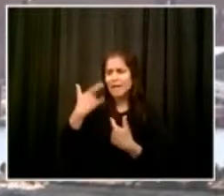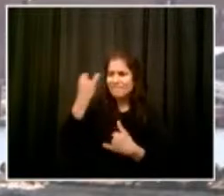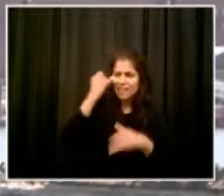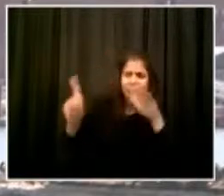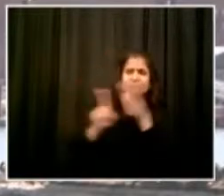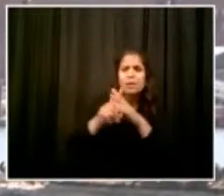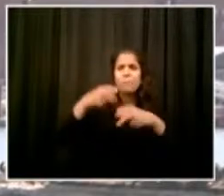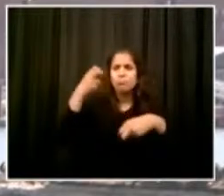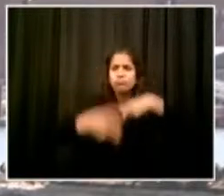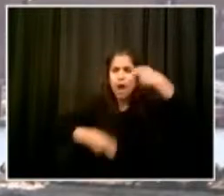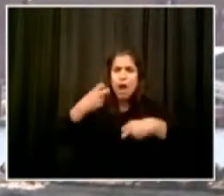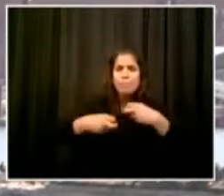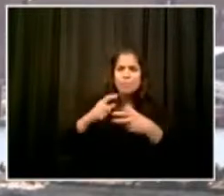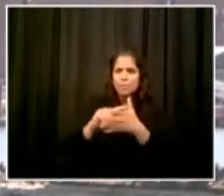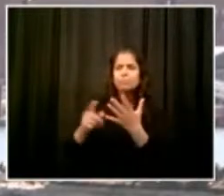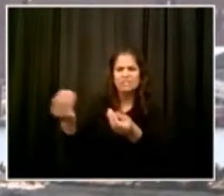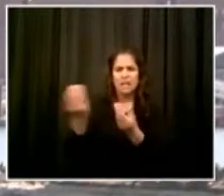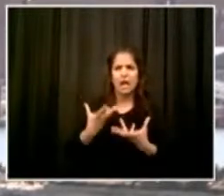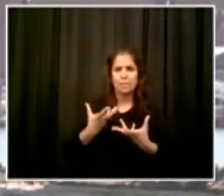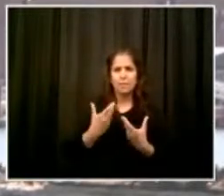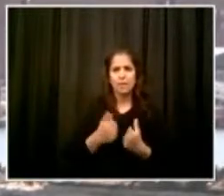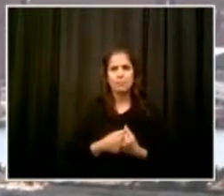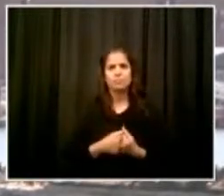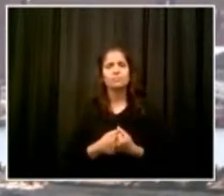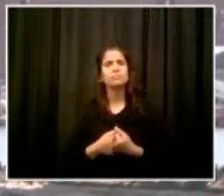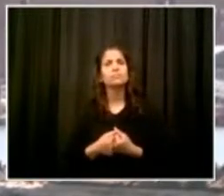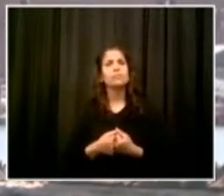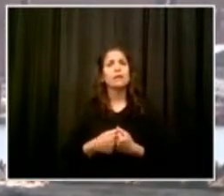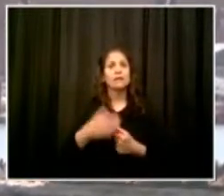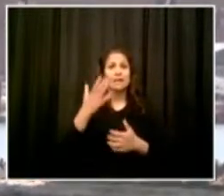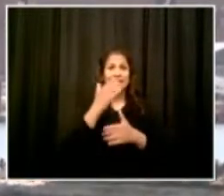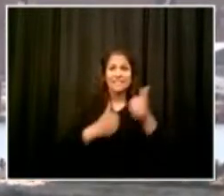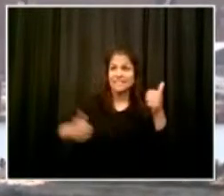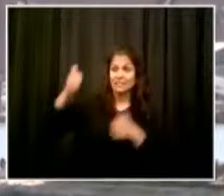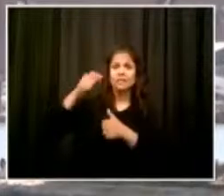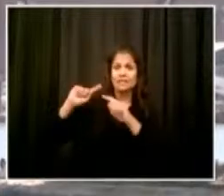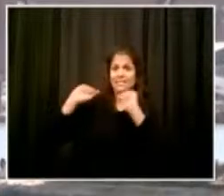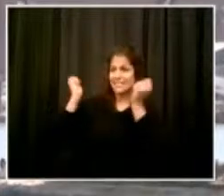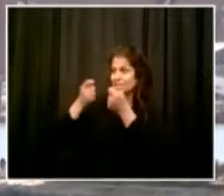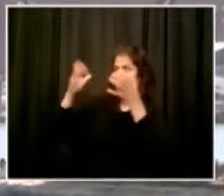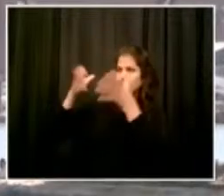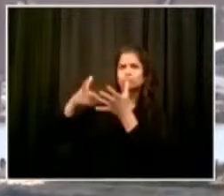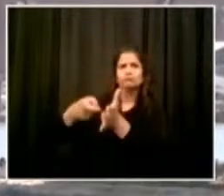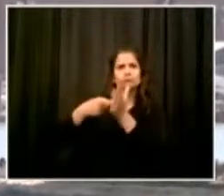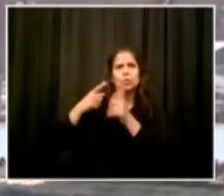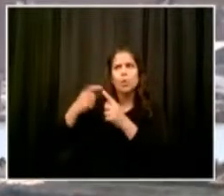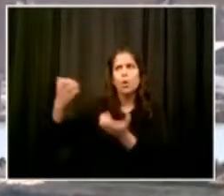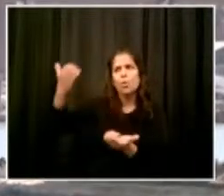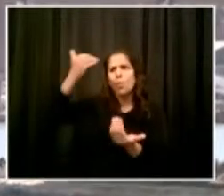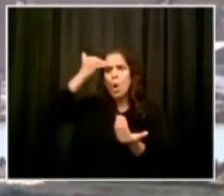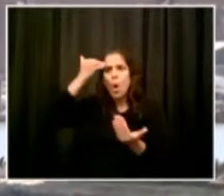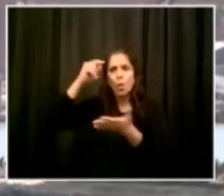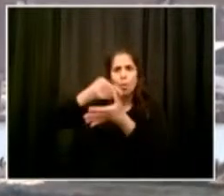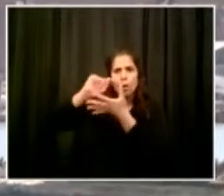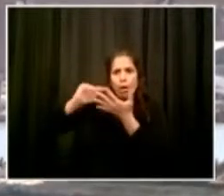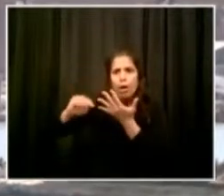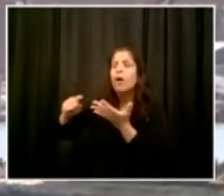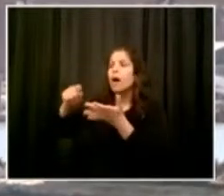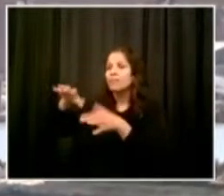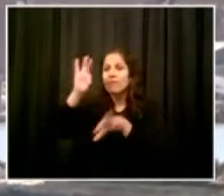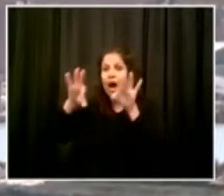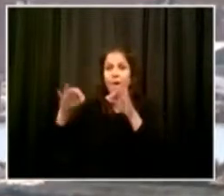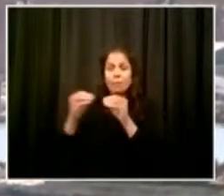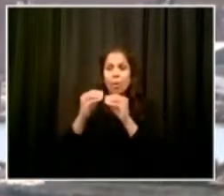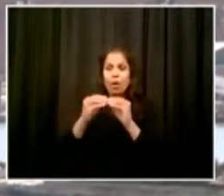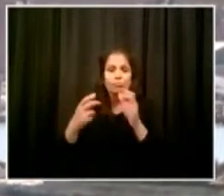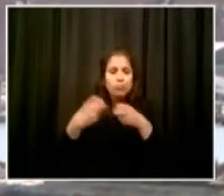lot that we have to address. I still believe fundamentally, after 6.5 years of making steady change in the city, people should have faith about what